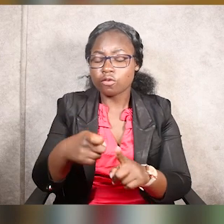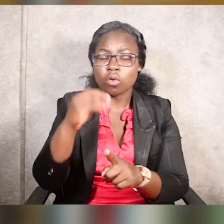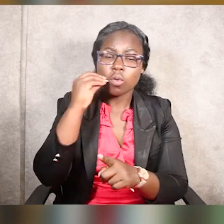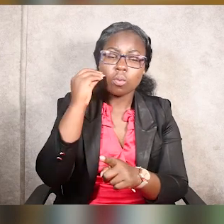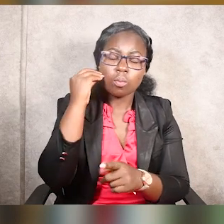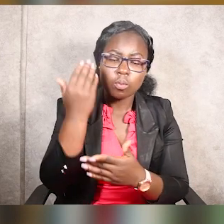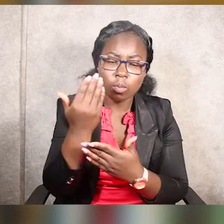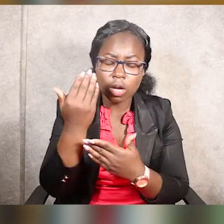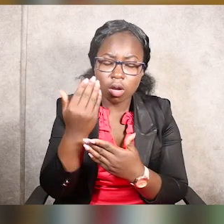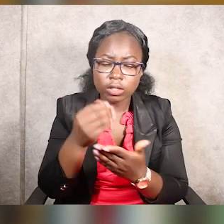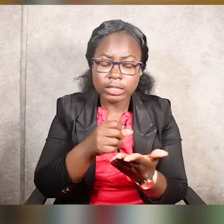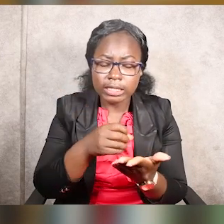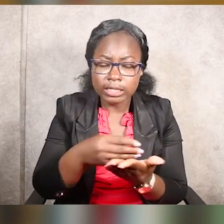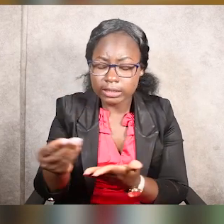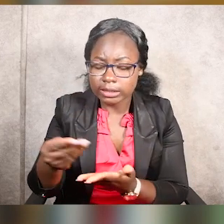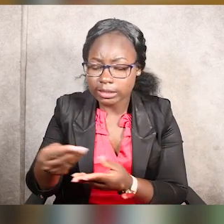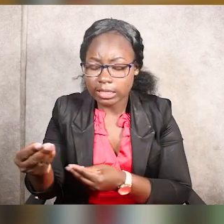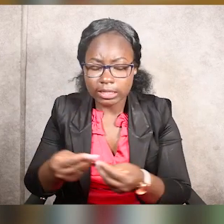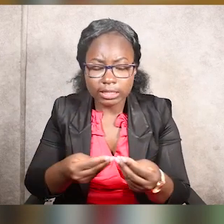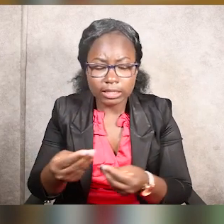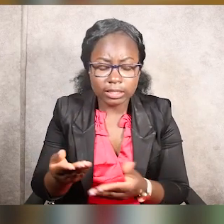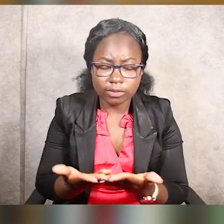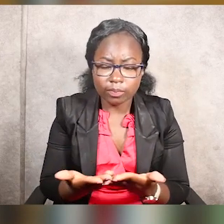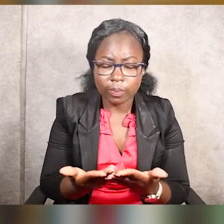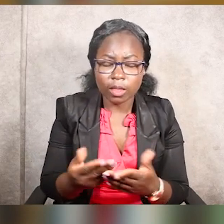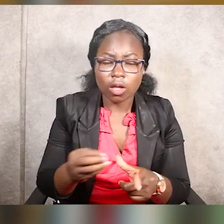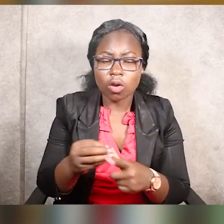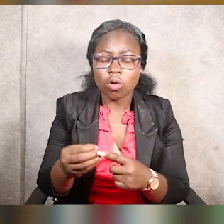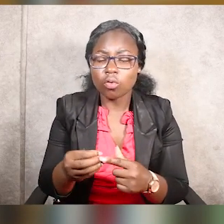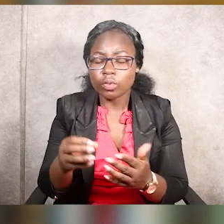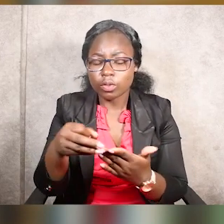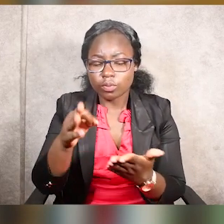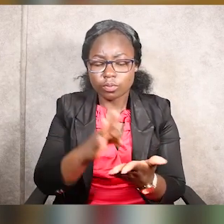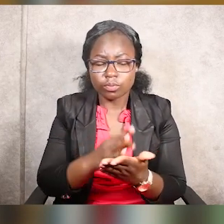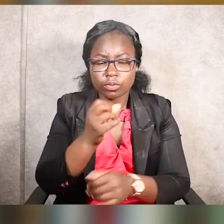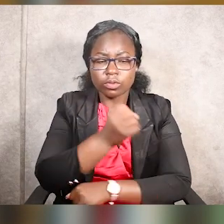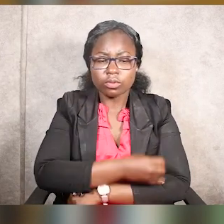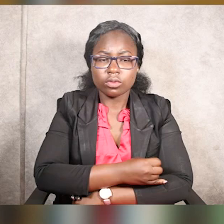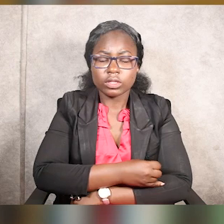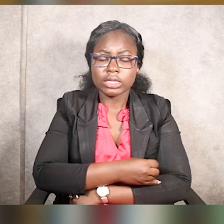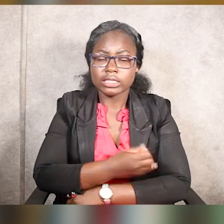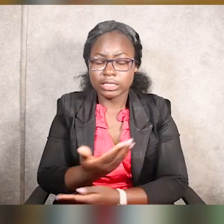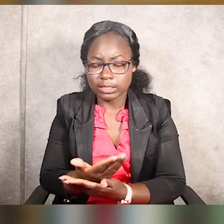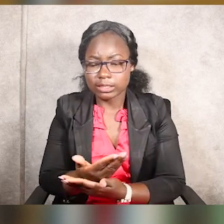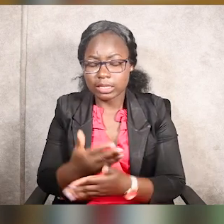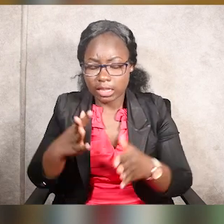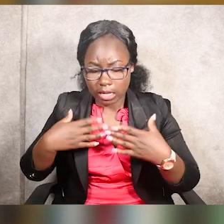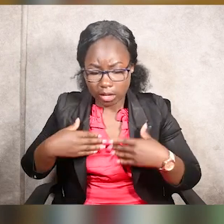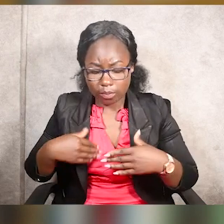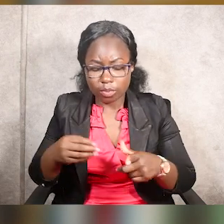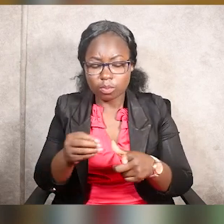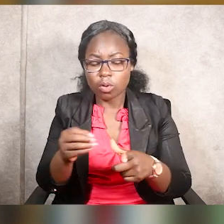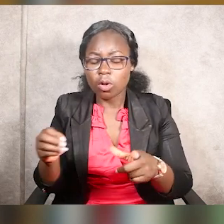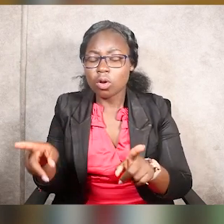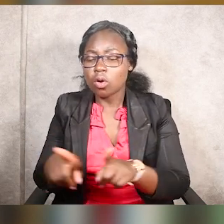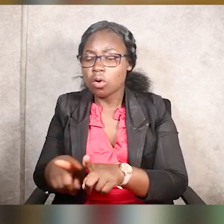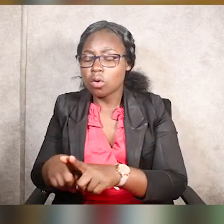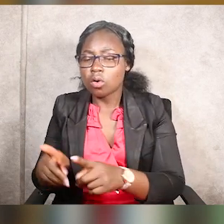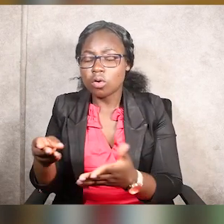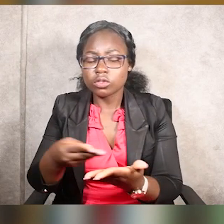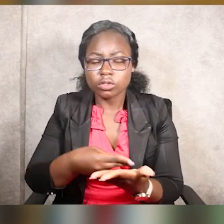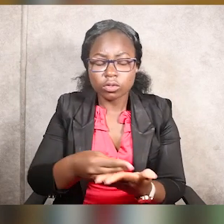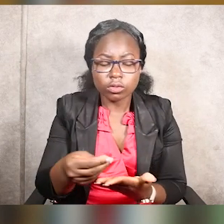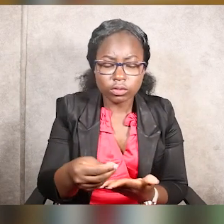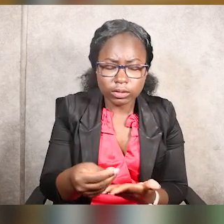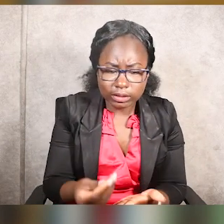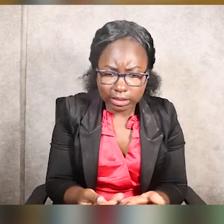selling of bonds or financial instruments such as a commercial paper. You can also sell stocks,